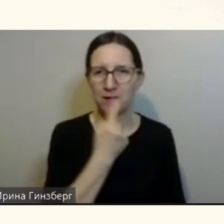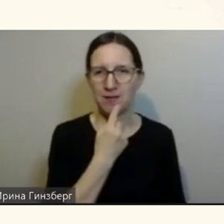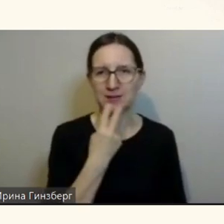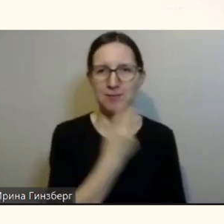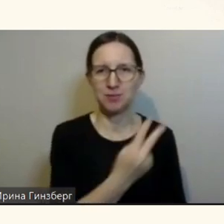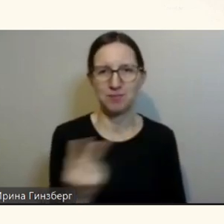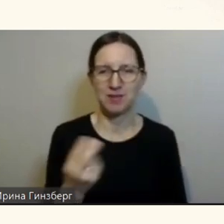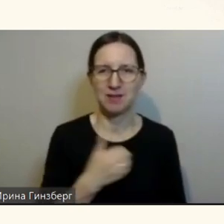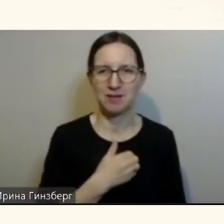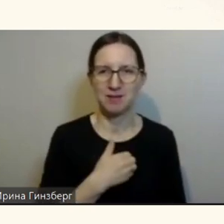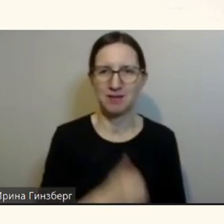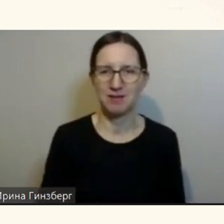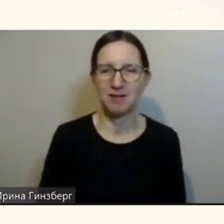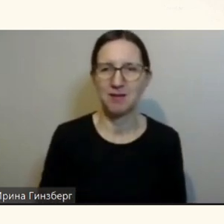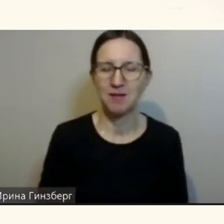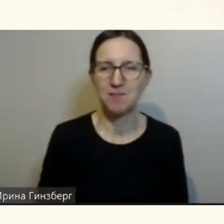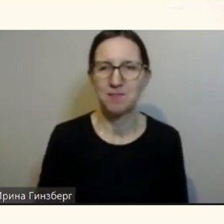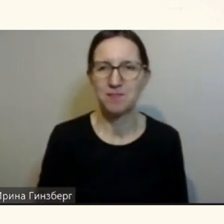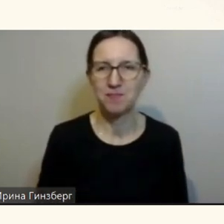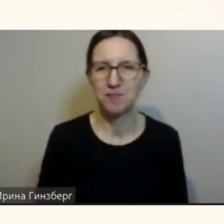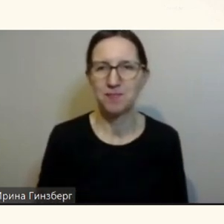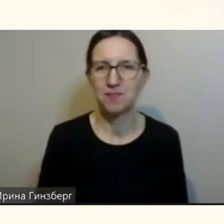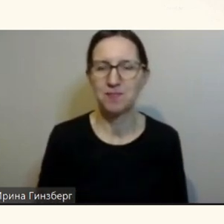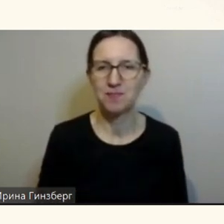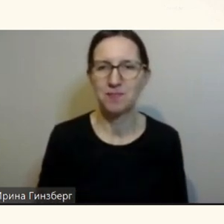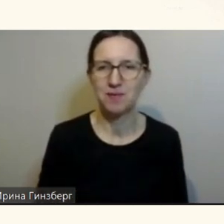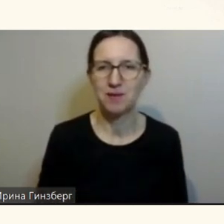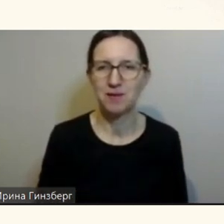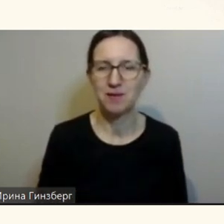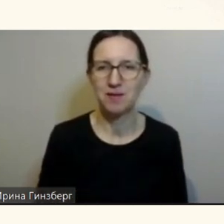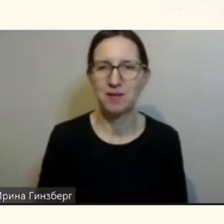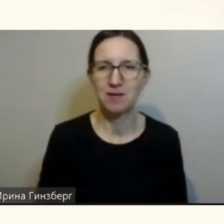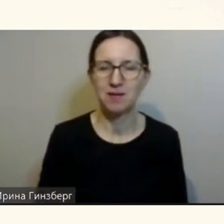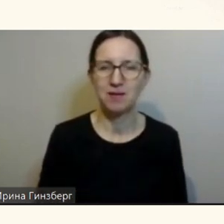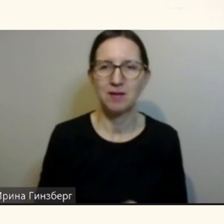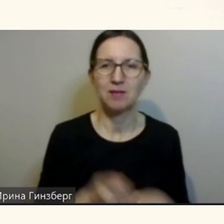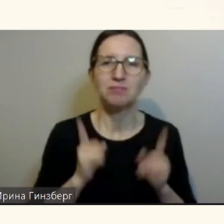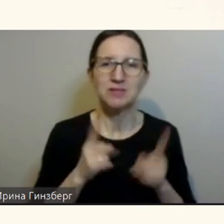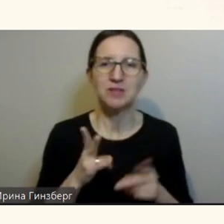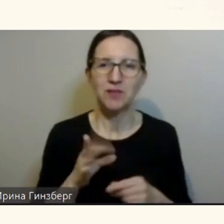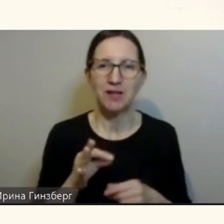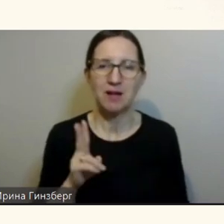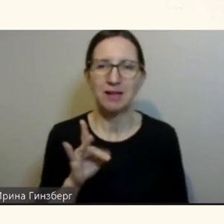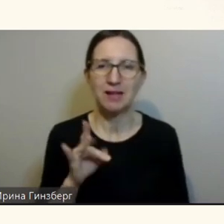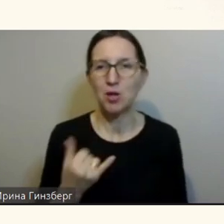Thank you very much, Kira. We were also very happy to work on that exhibition together with you.